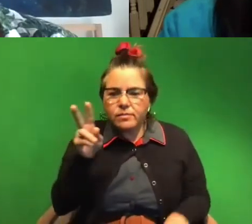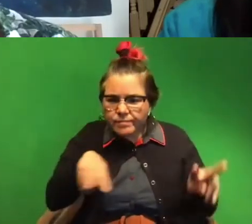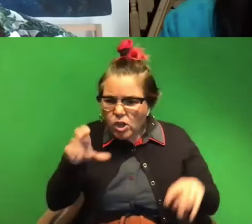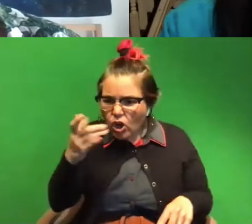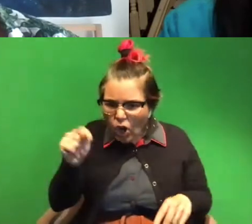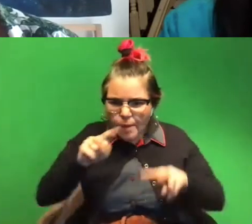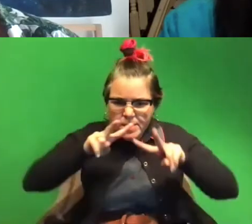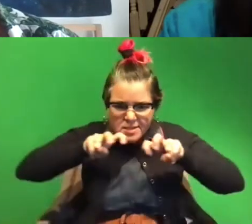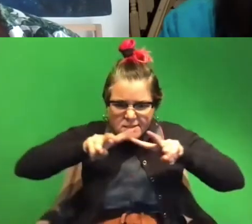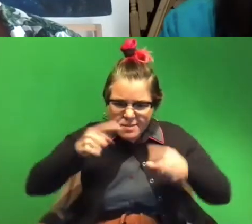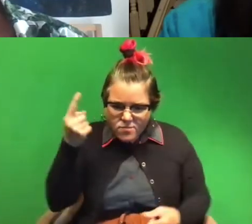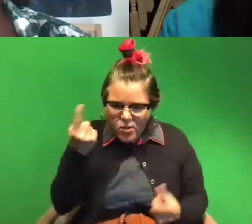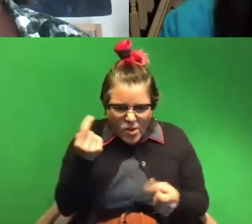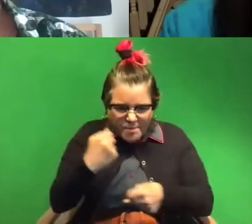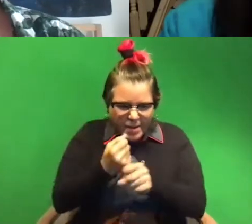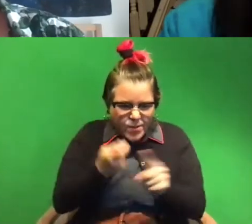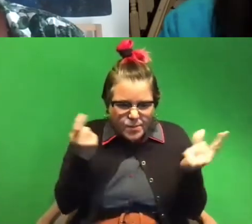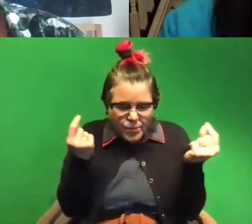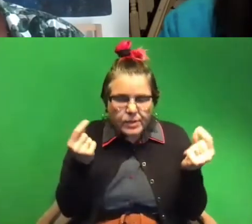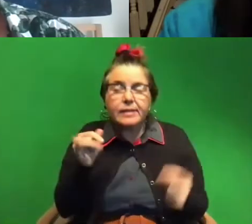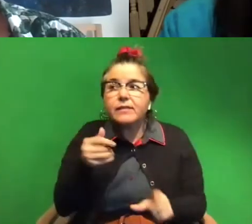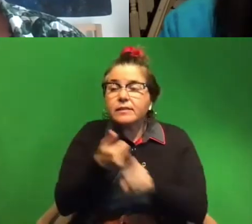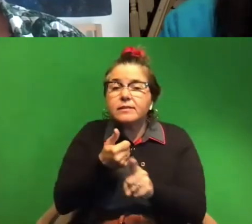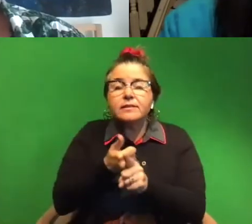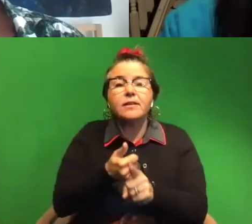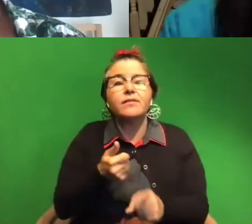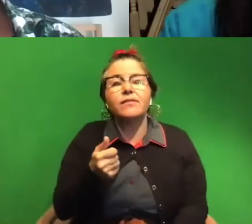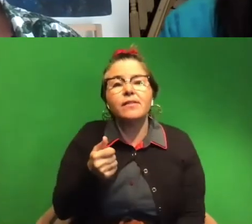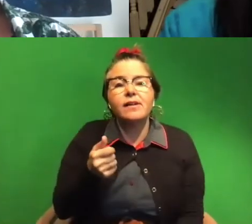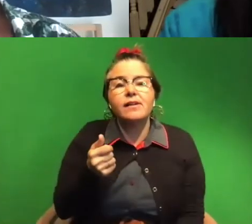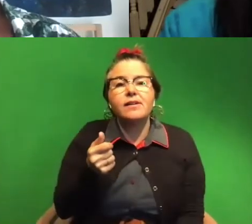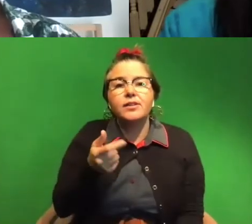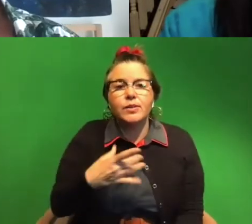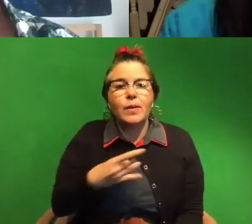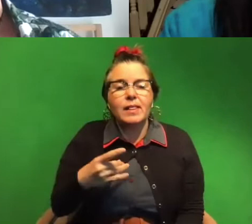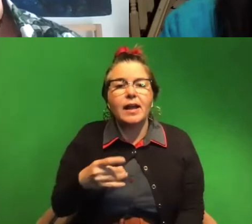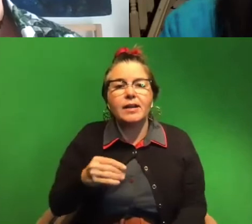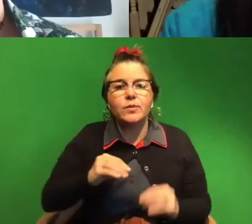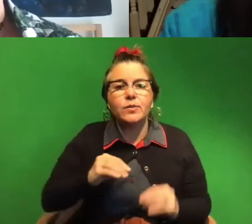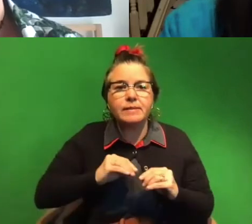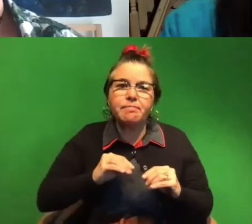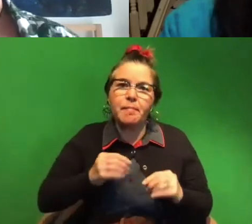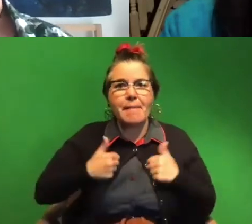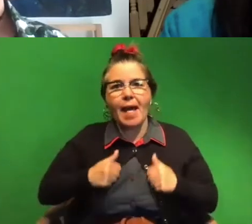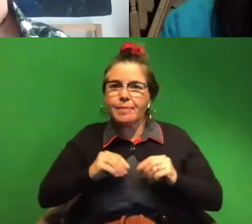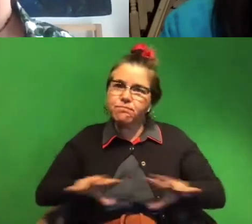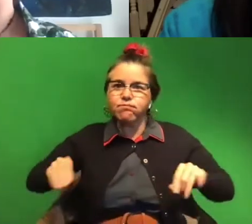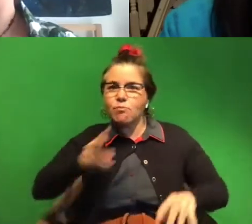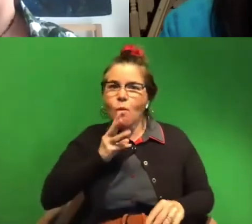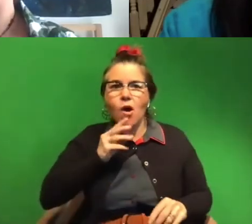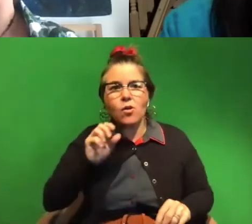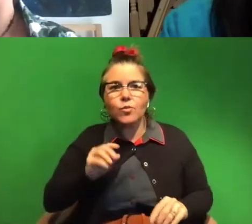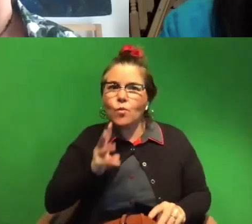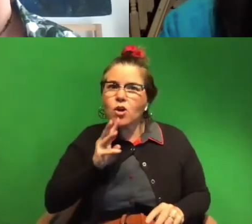fibers and you're wondering what they're made out of, if you're one of those people who like to splash in the bath as a kid and you were watching